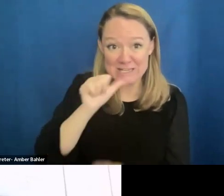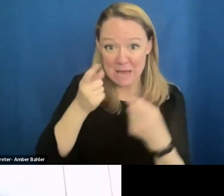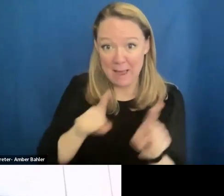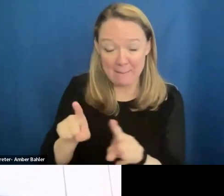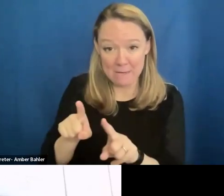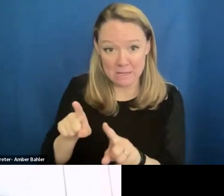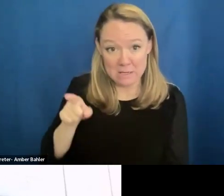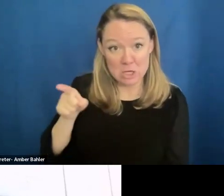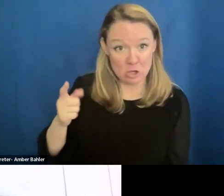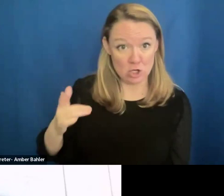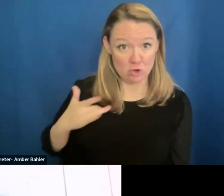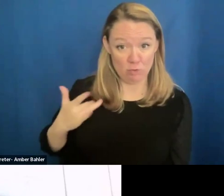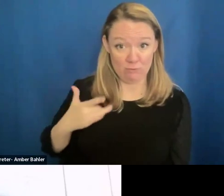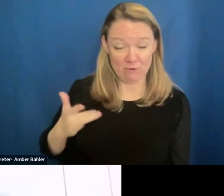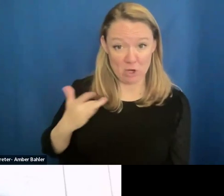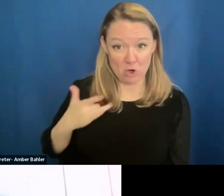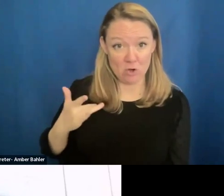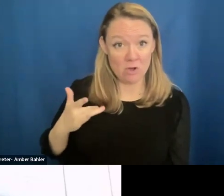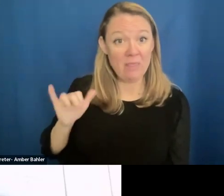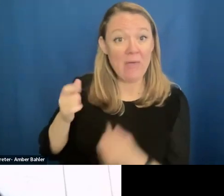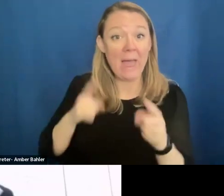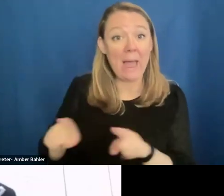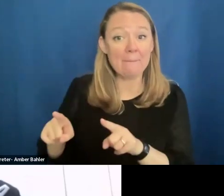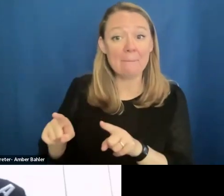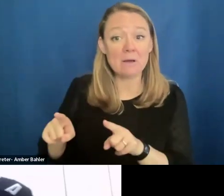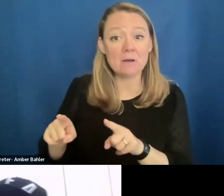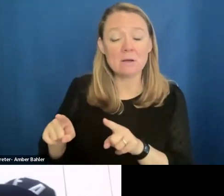think that's sometimes motivated by